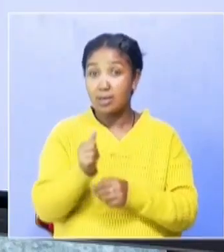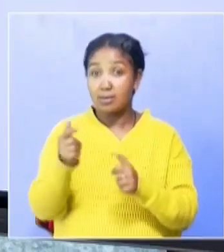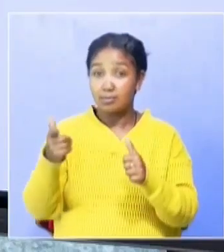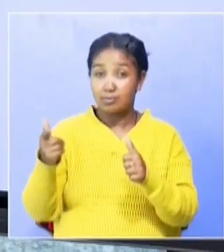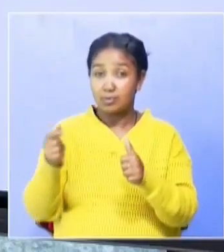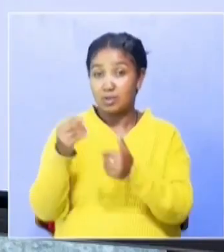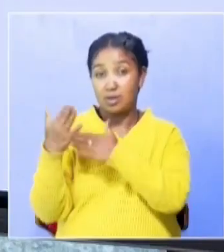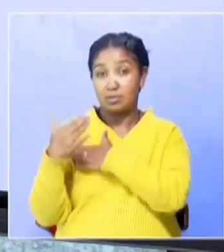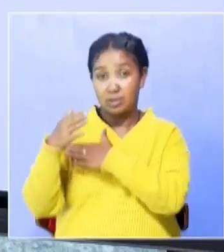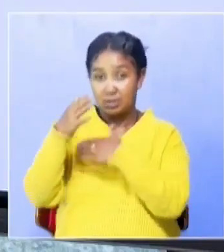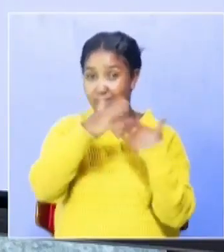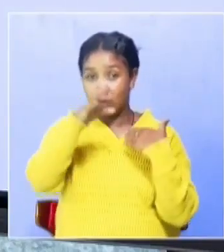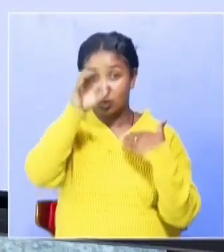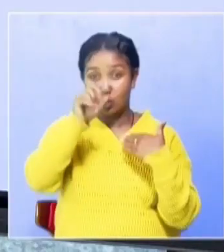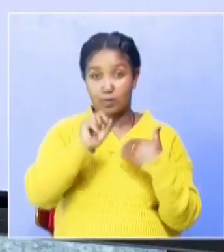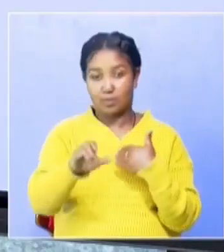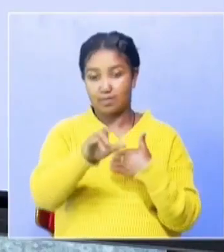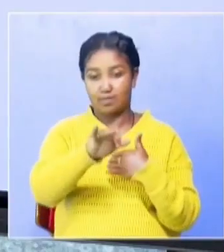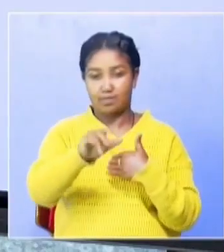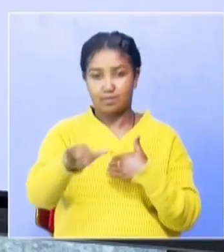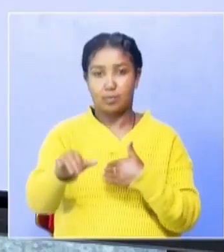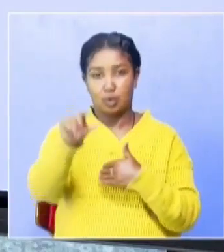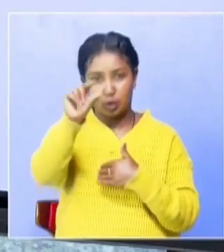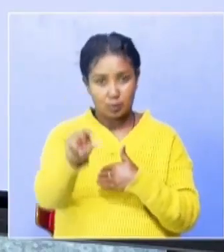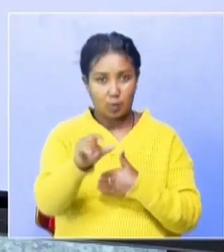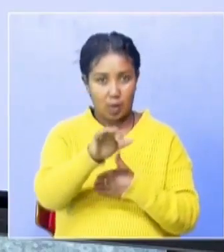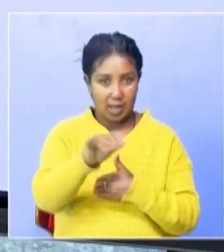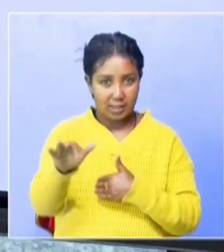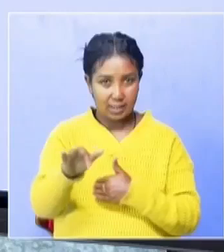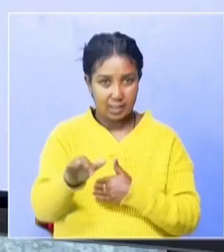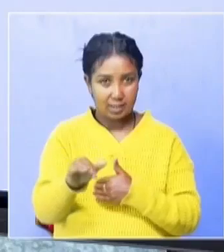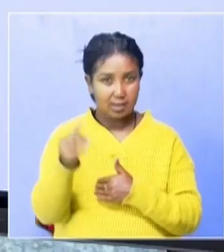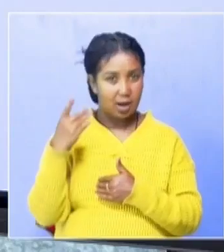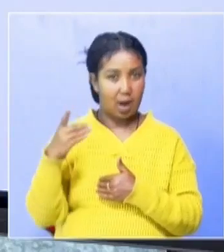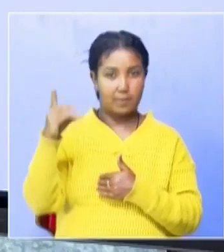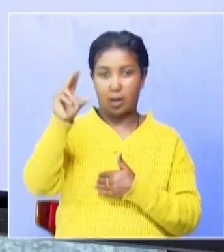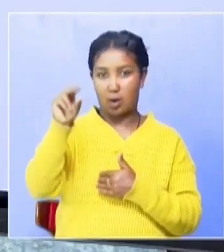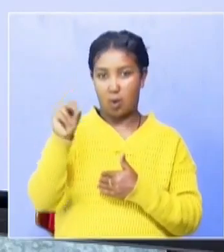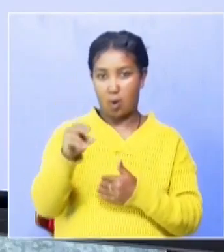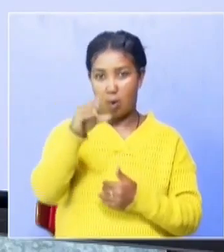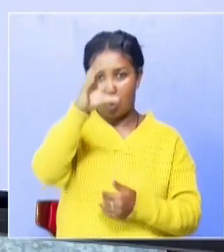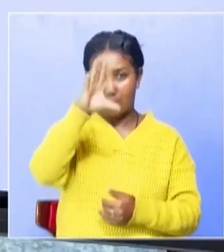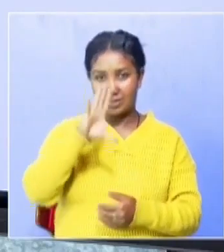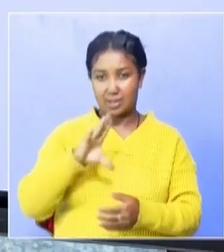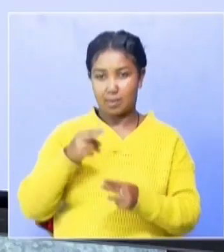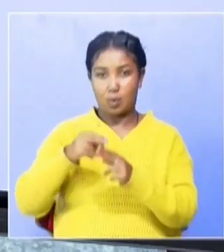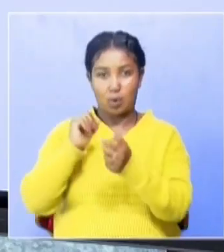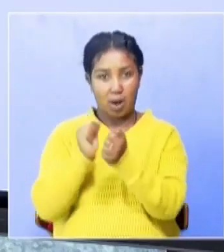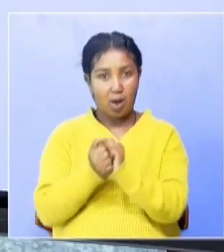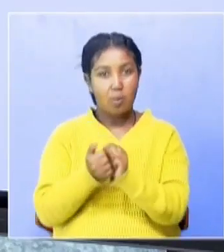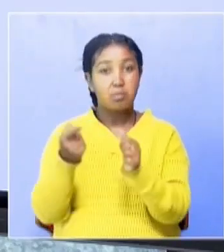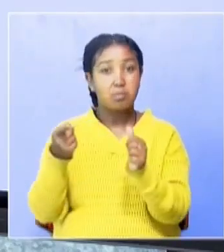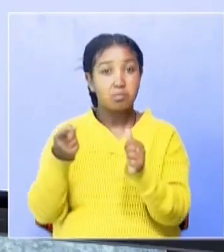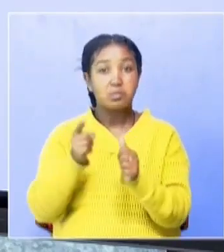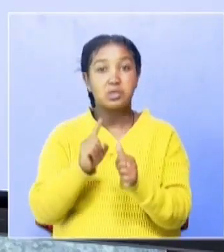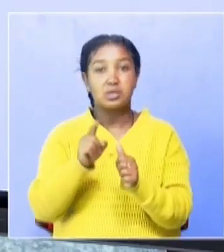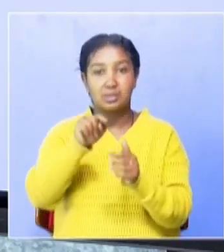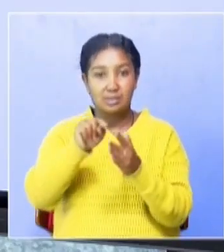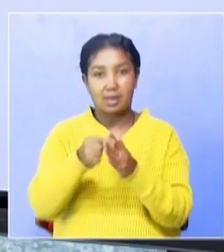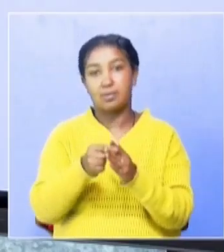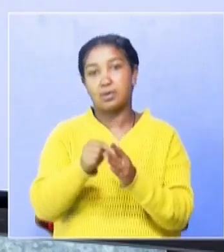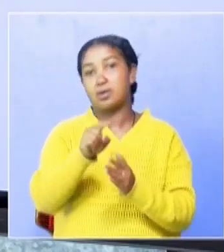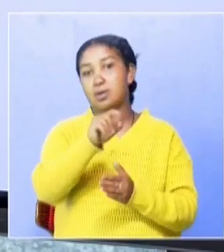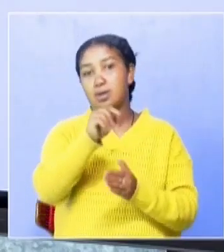person or the name of the country and so forth. Just if they are personal pronoun, we have to start with a small